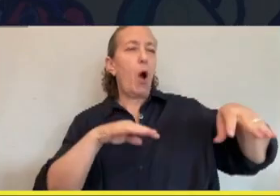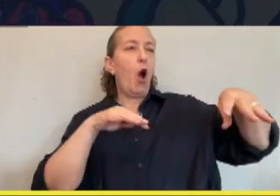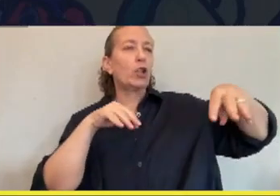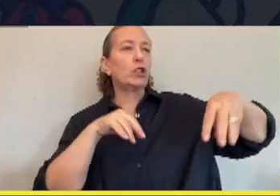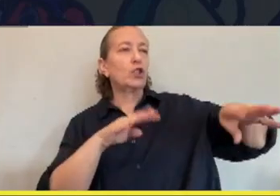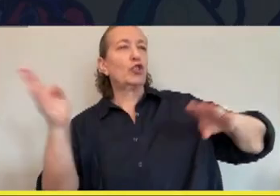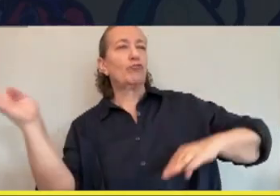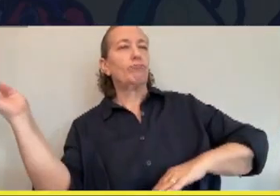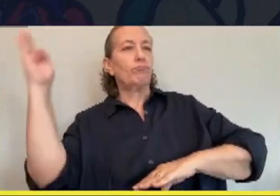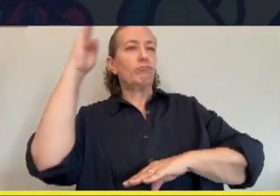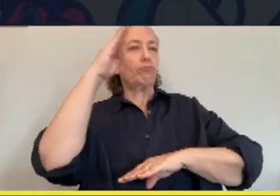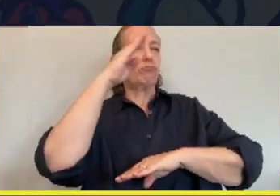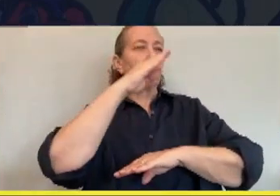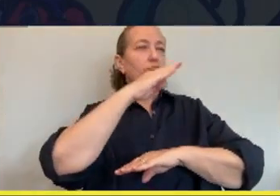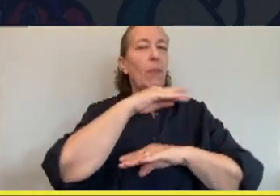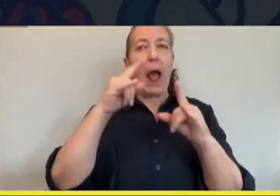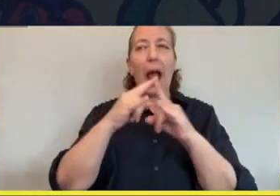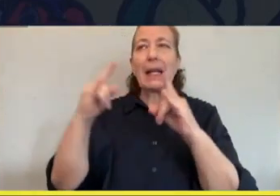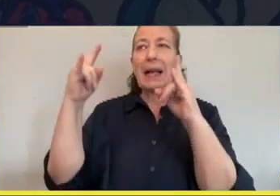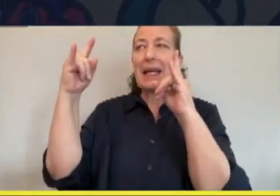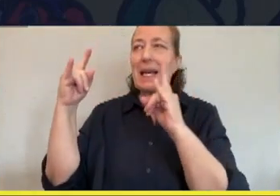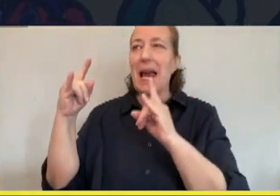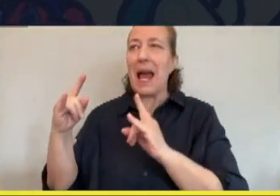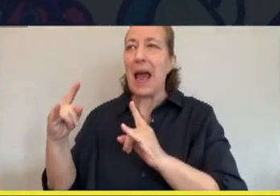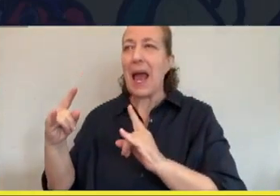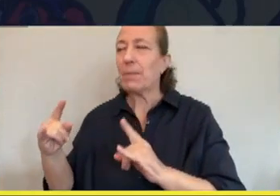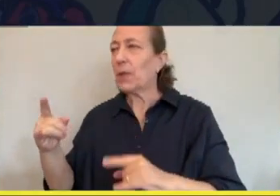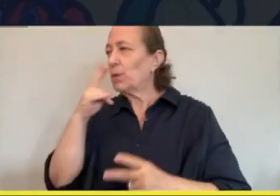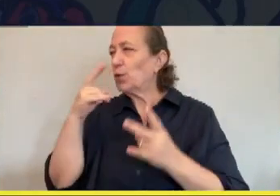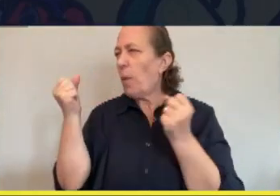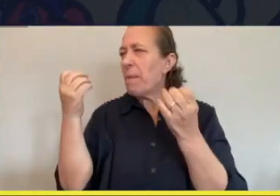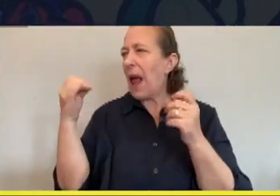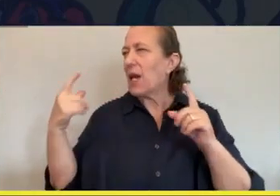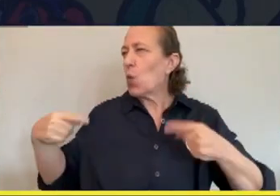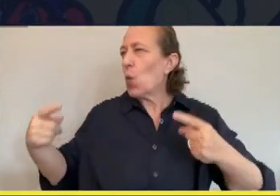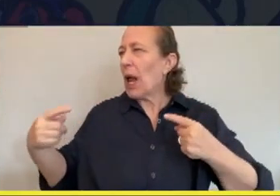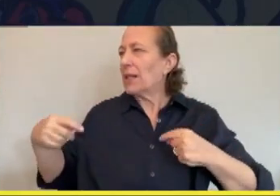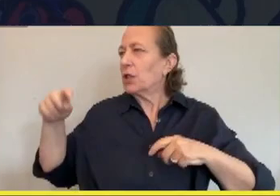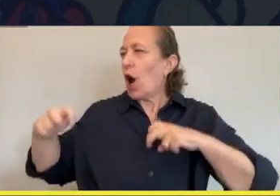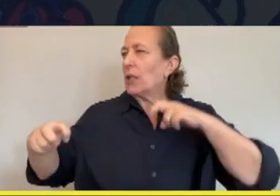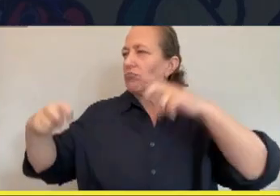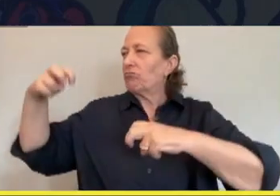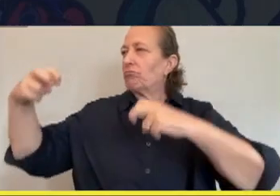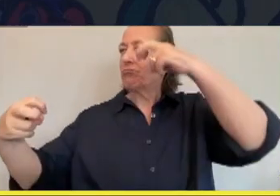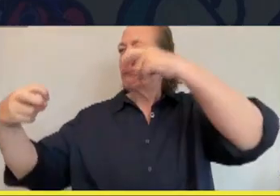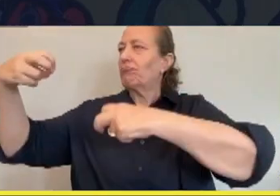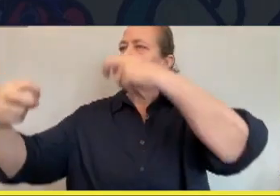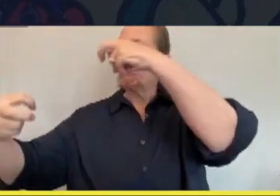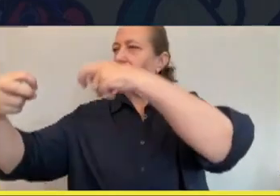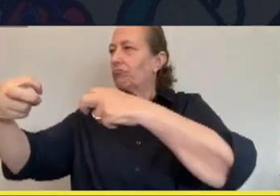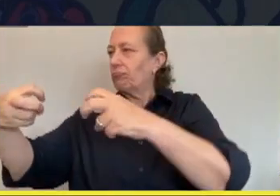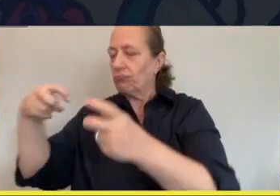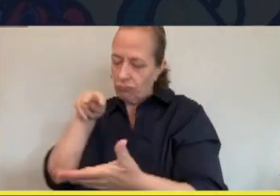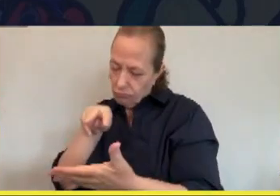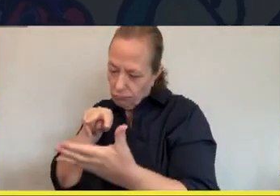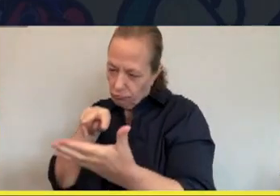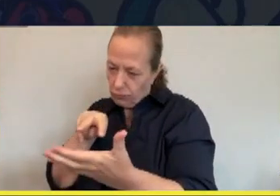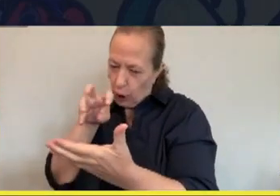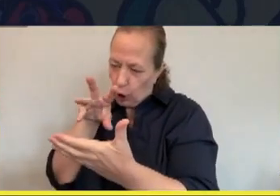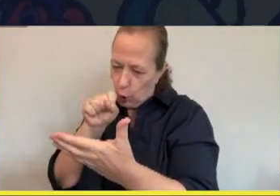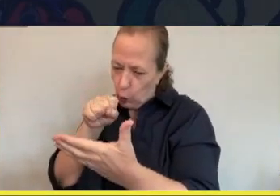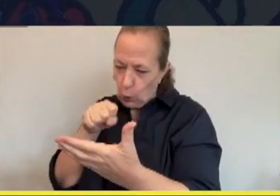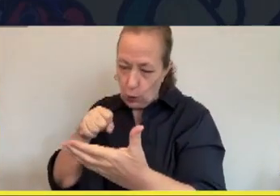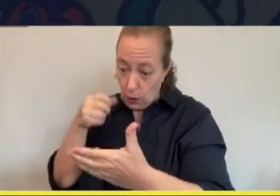the Senate in a pile of wheelchairs and tarps, checking Twitter for our prognosis. Likely